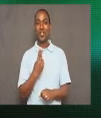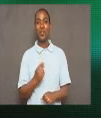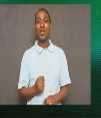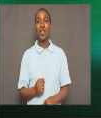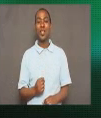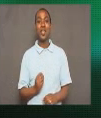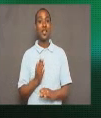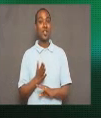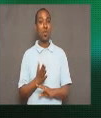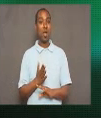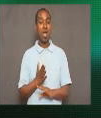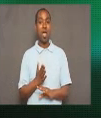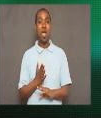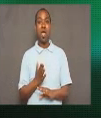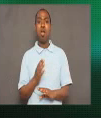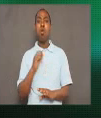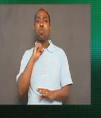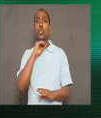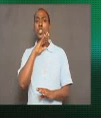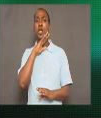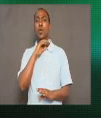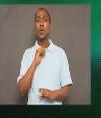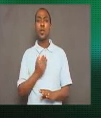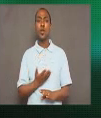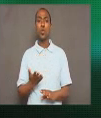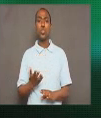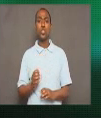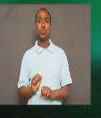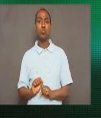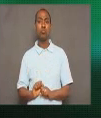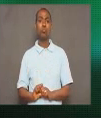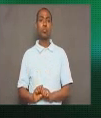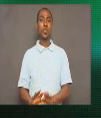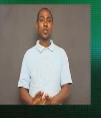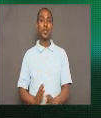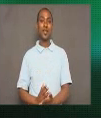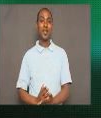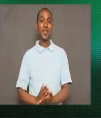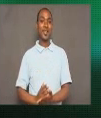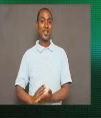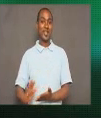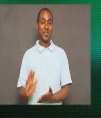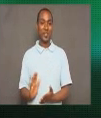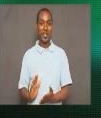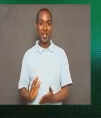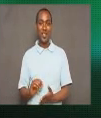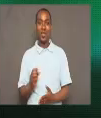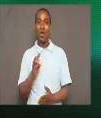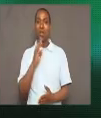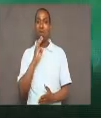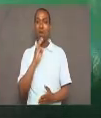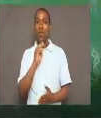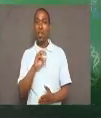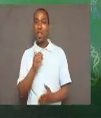waste material along, reclaiming any remaining water or moisture.